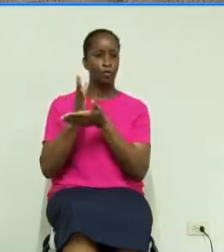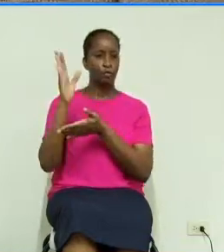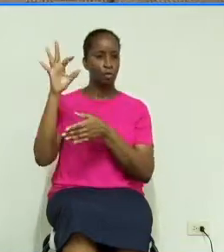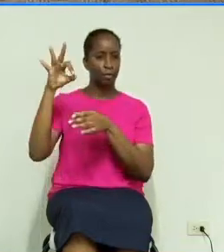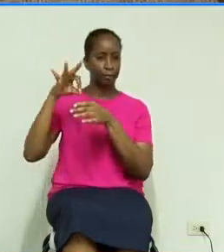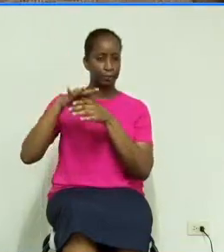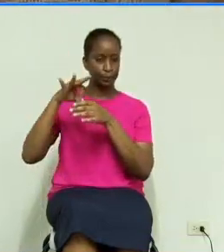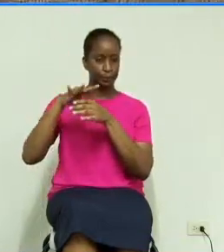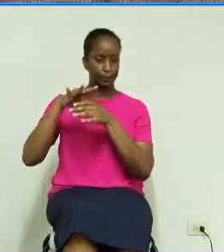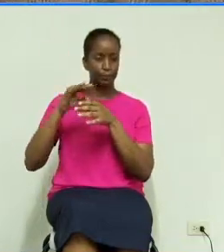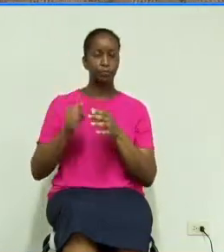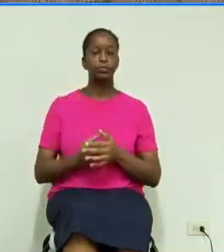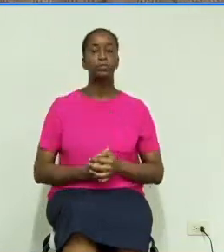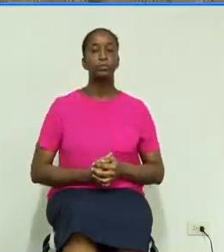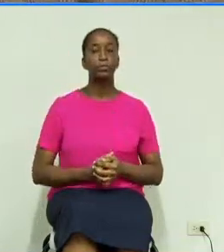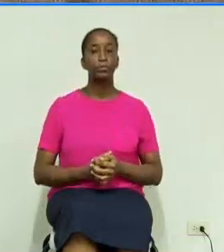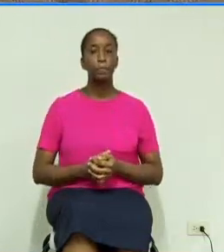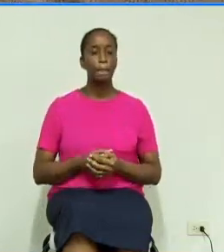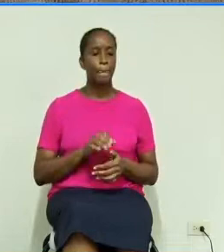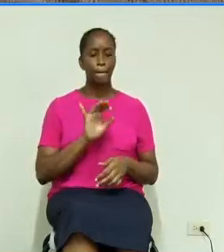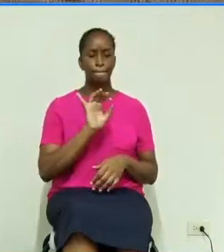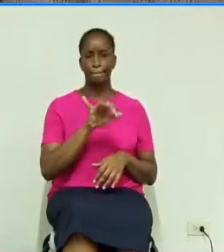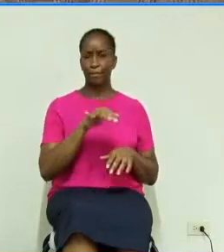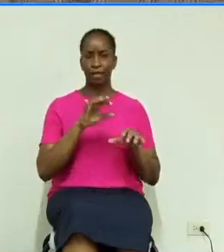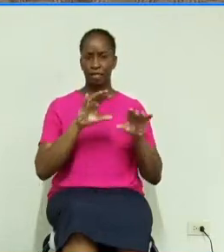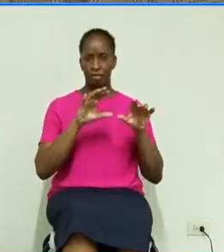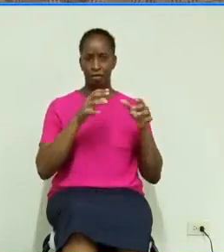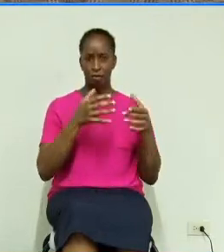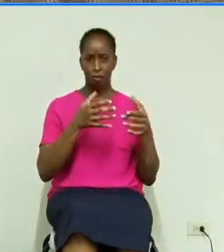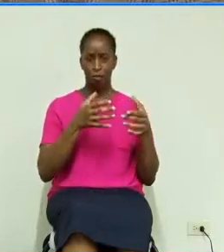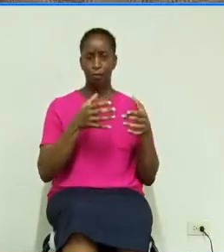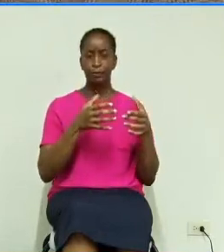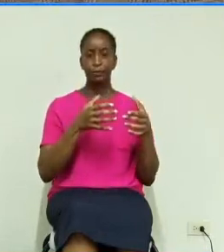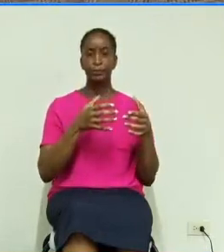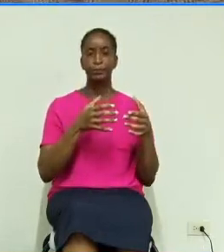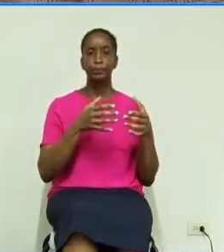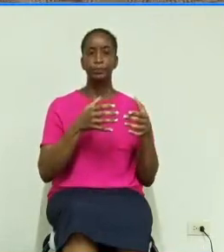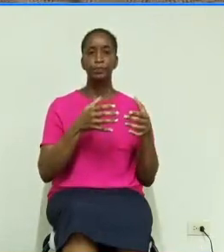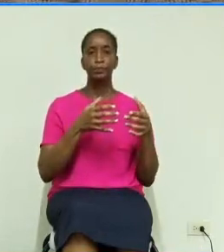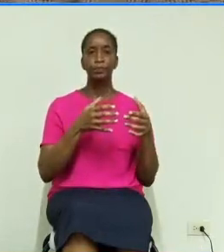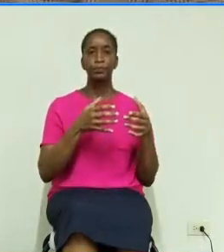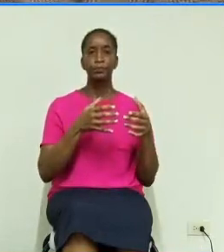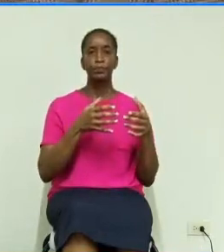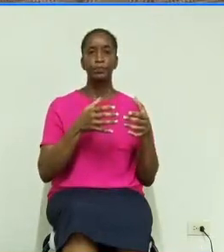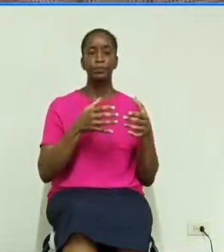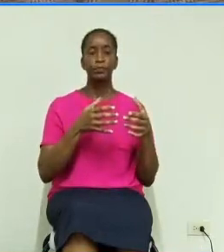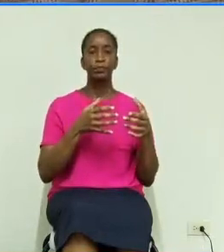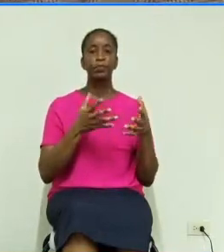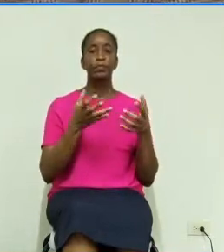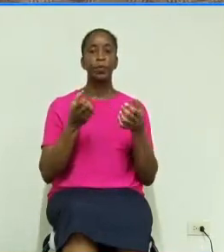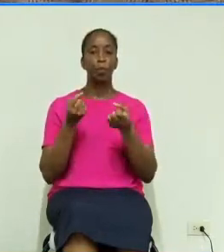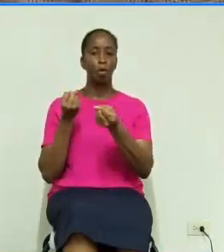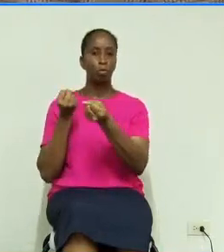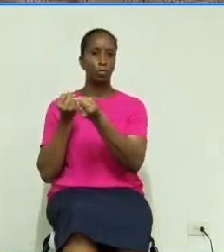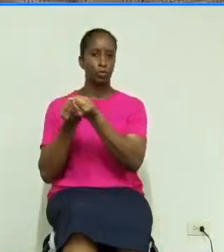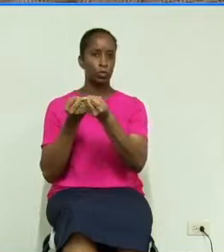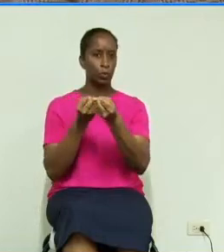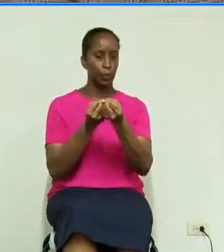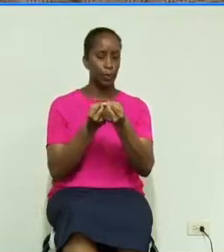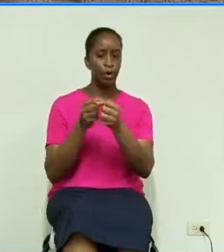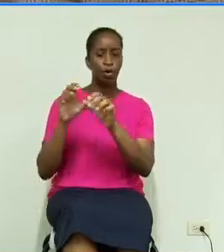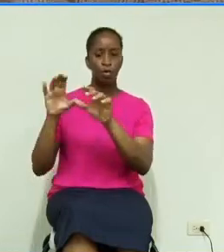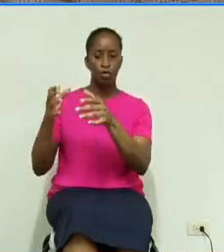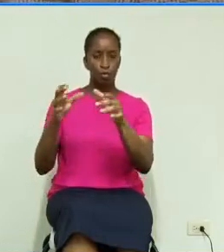intergovernmental organization that works to support and strengthen democratic institutions and